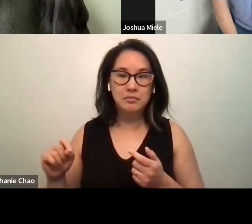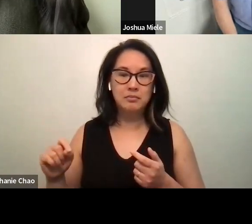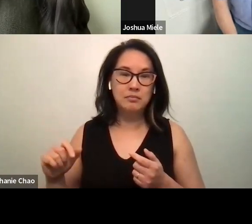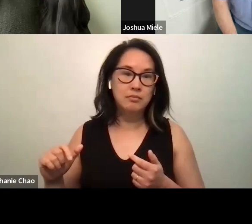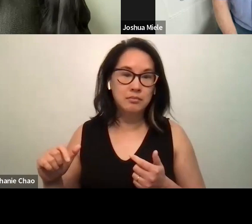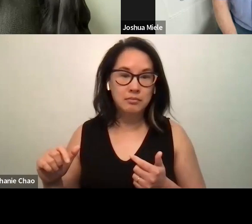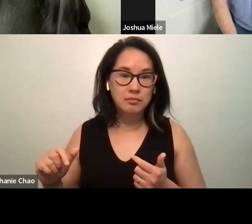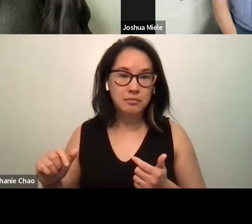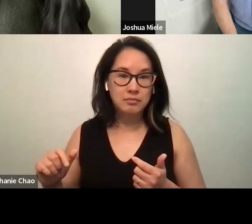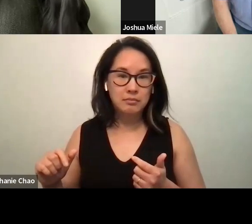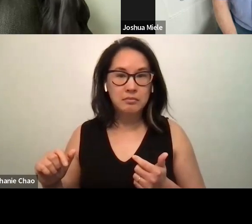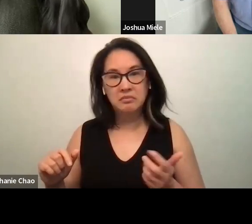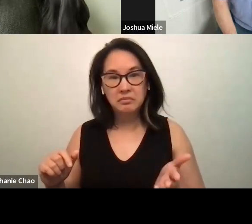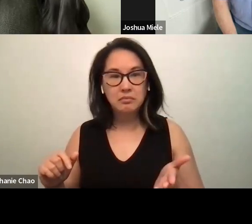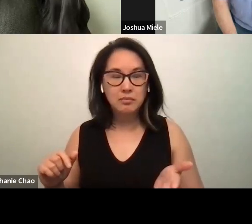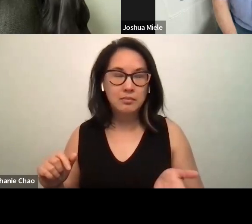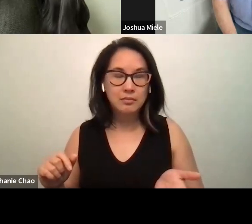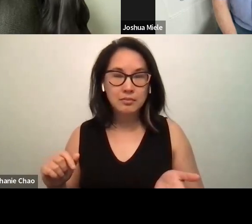just say that